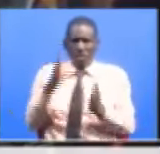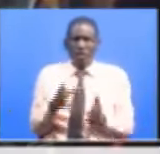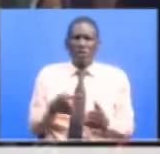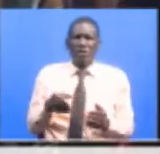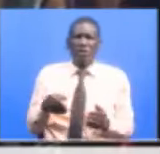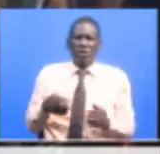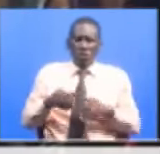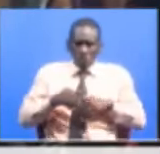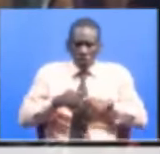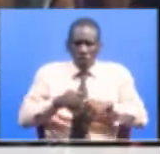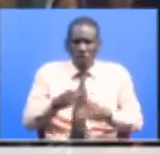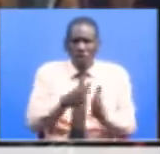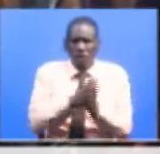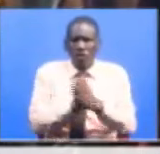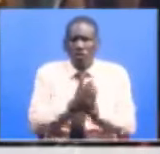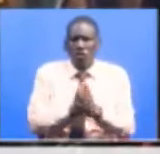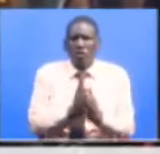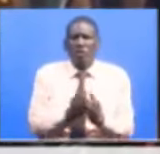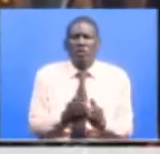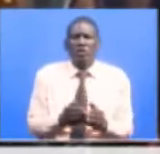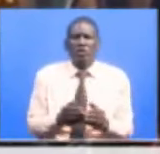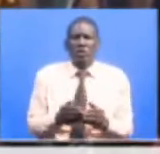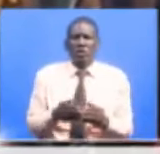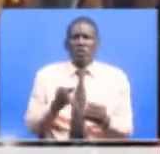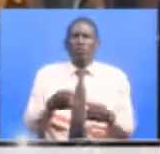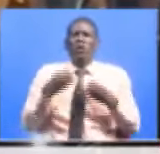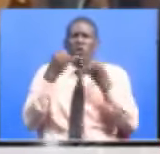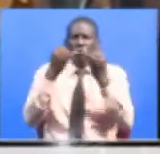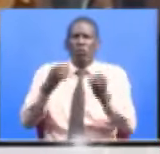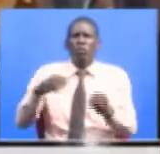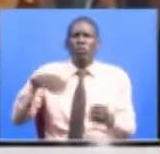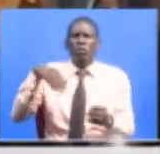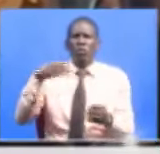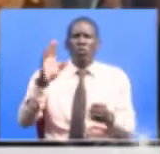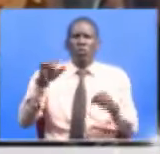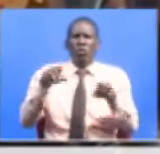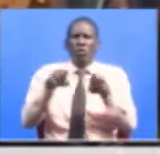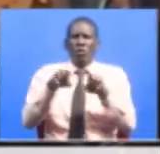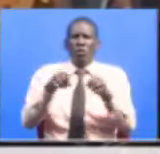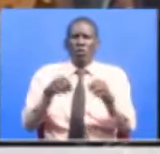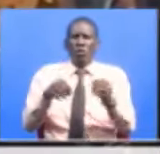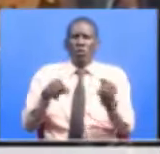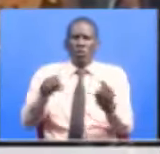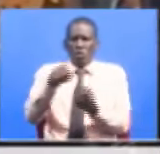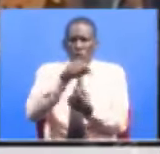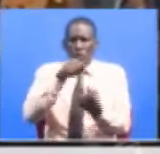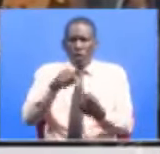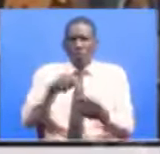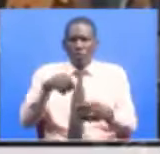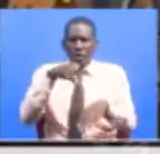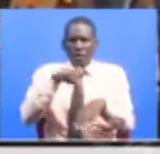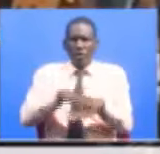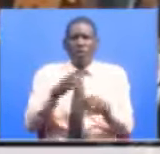following this developing story for you. We shall be bringing more details as and when we get them.